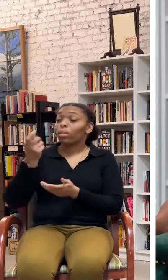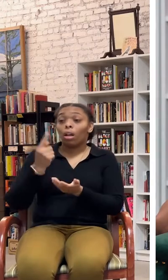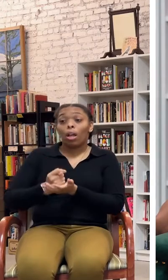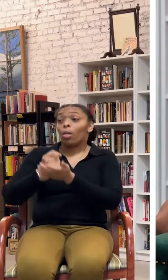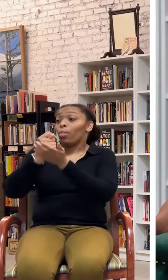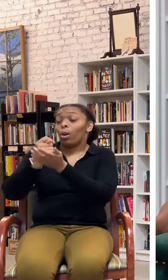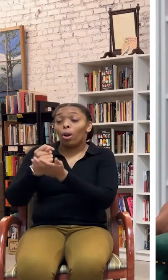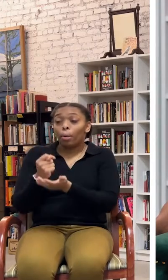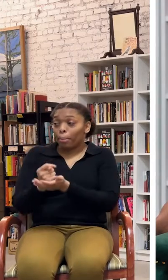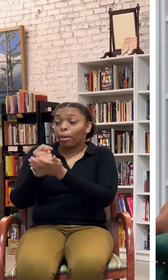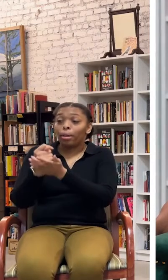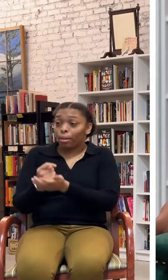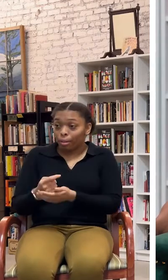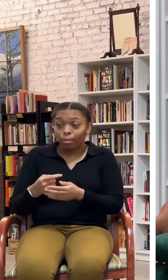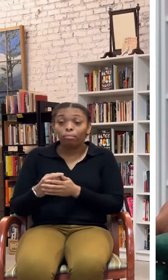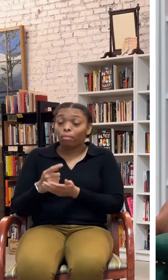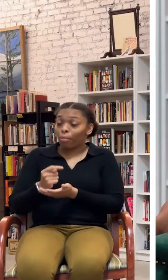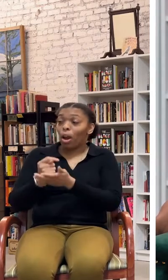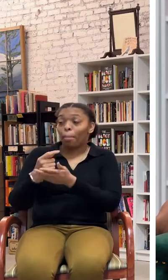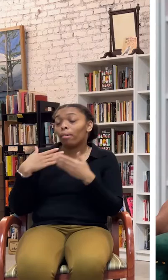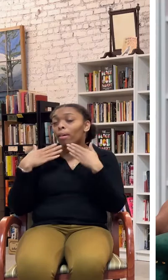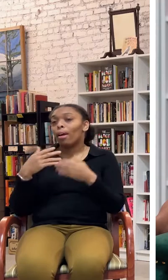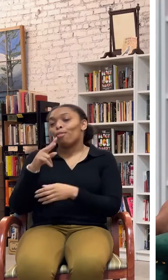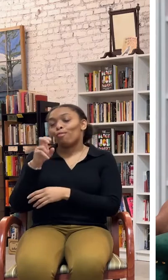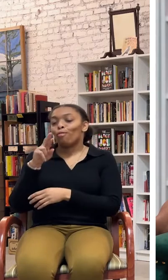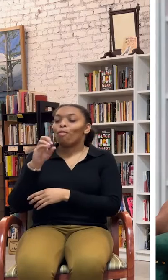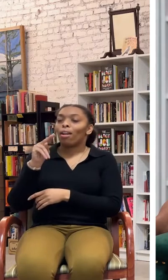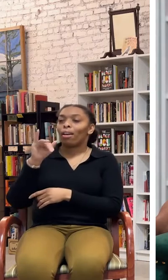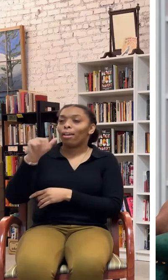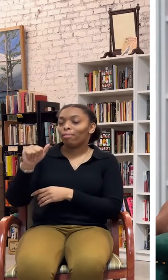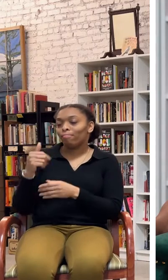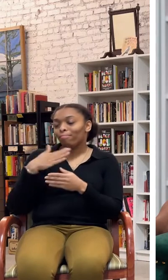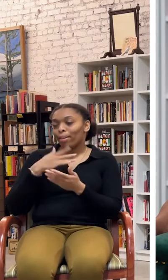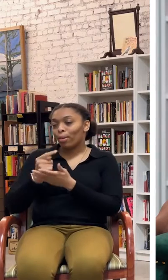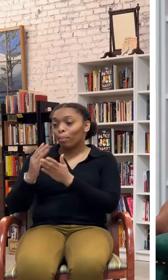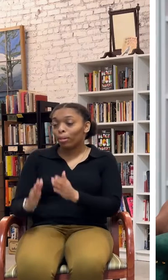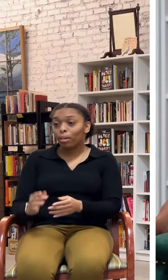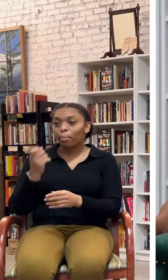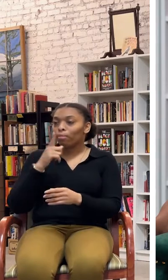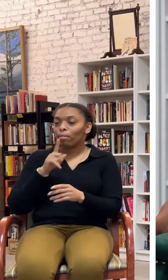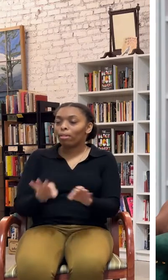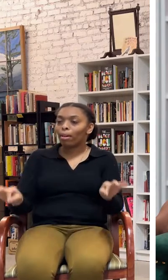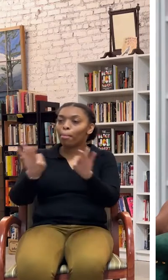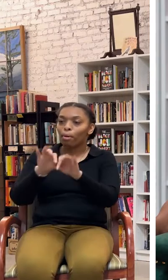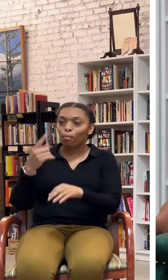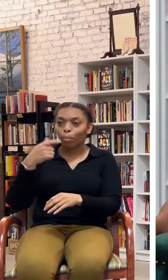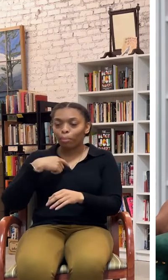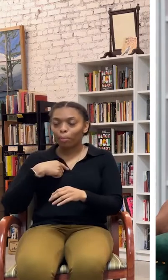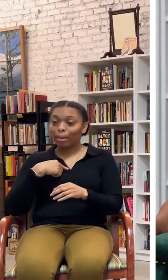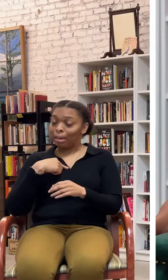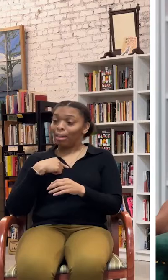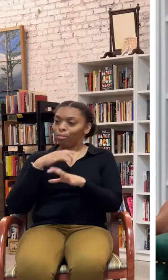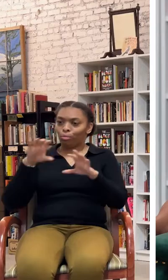my practice. Shout out to Veronica Dance, my therapist. Um, that is just really important for me to